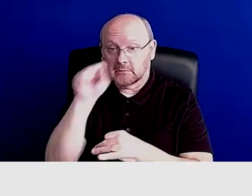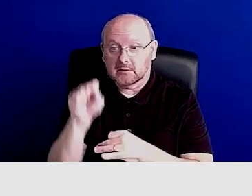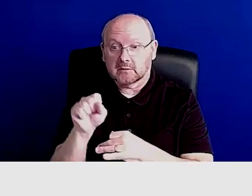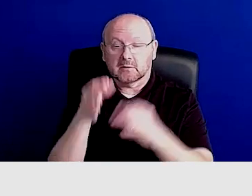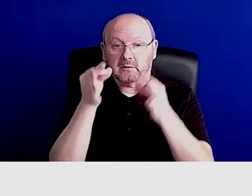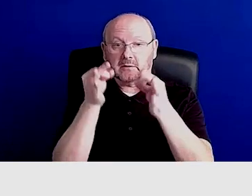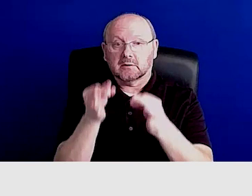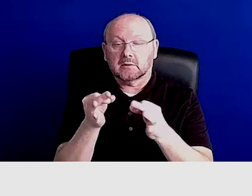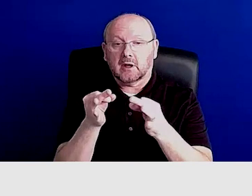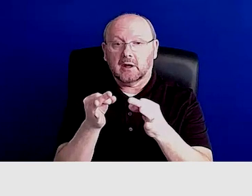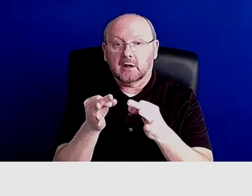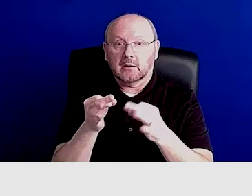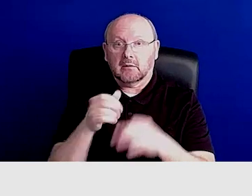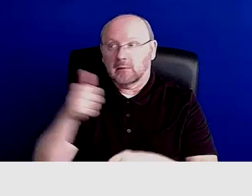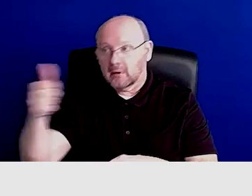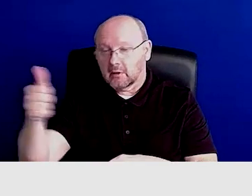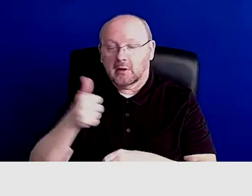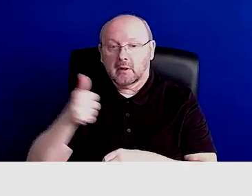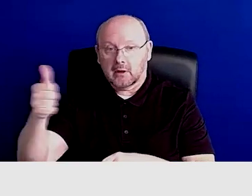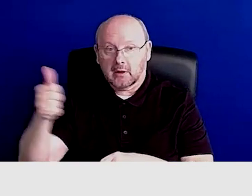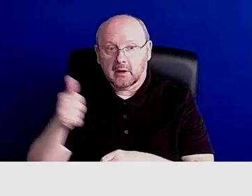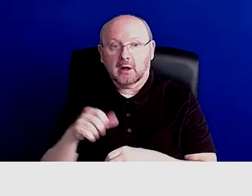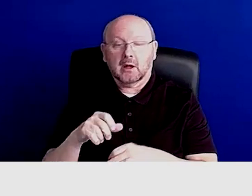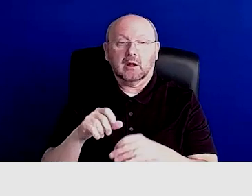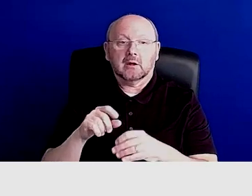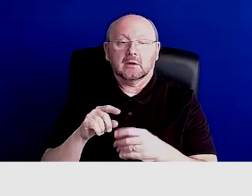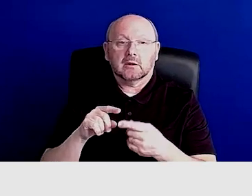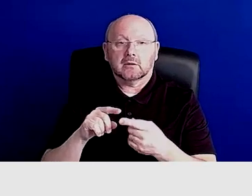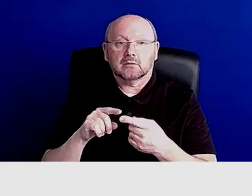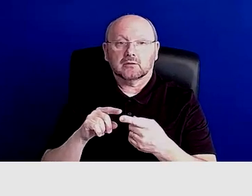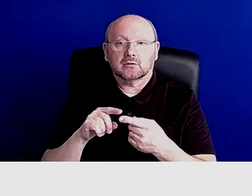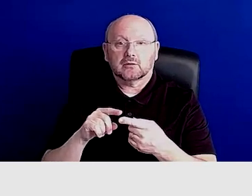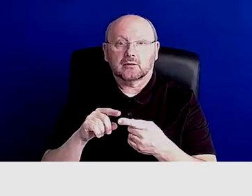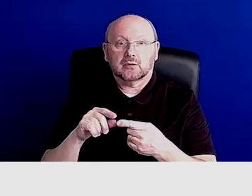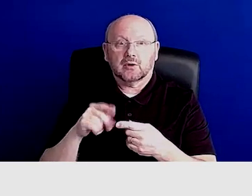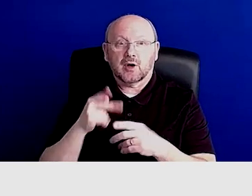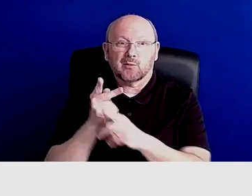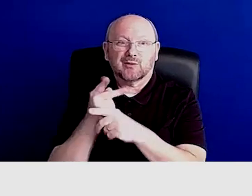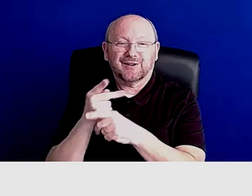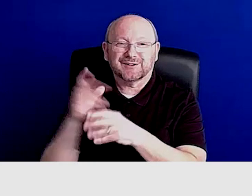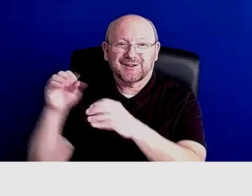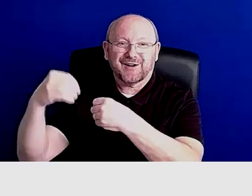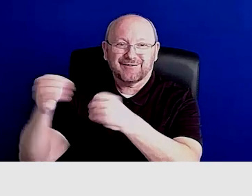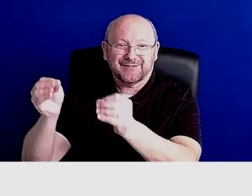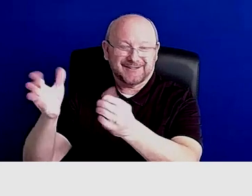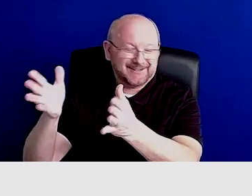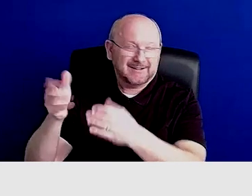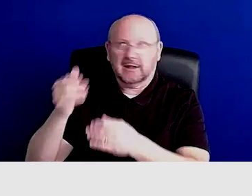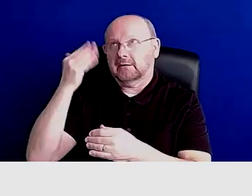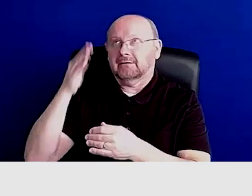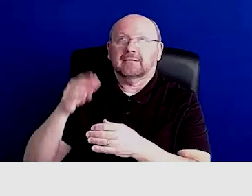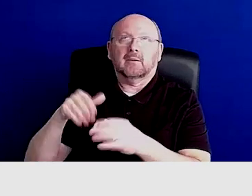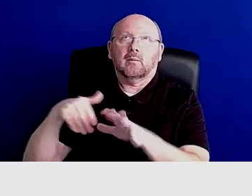run back and forth to the very inconveniently located now production office that is very far, I don't want to walk over